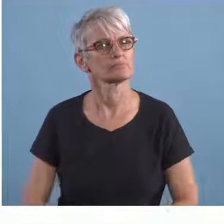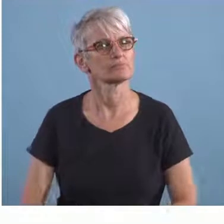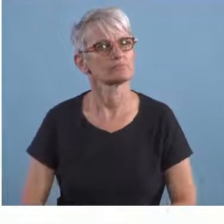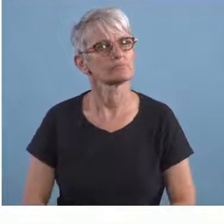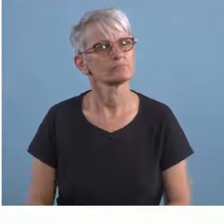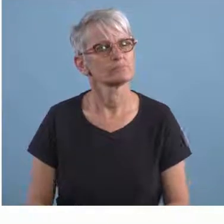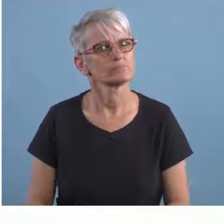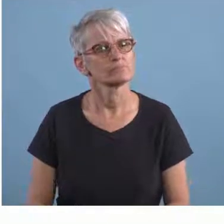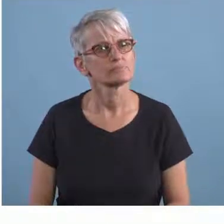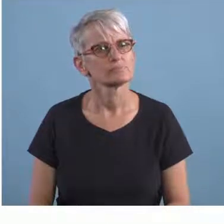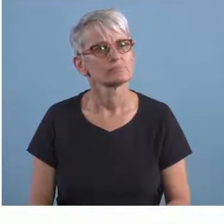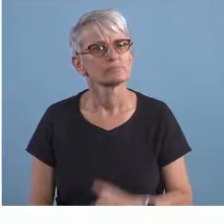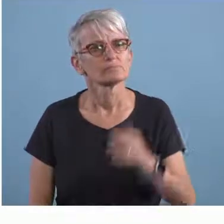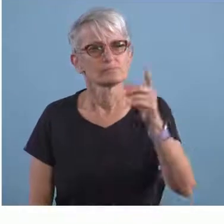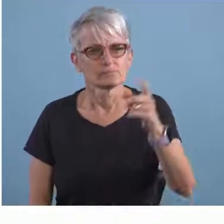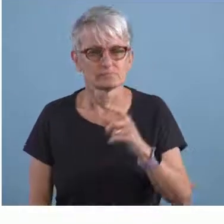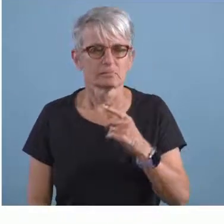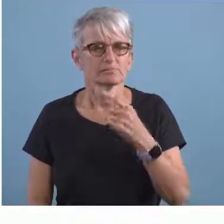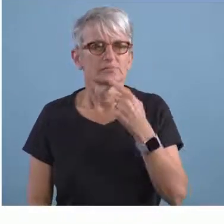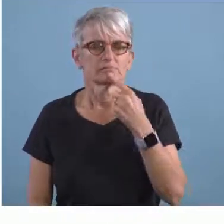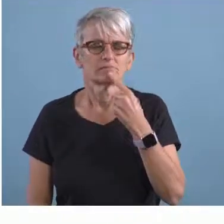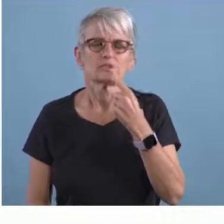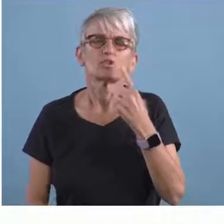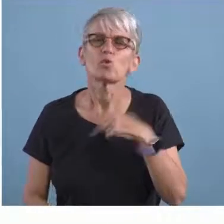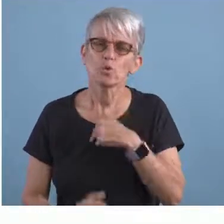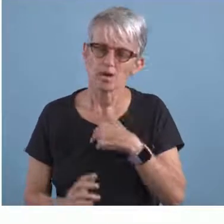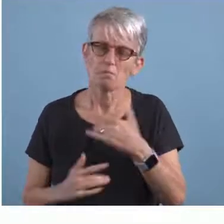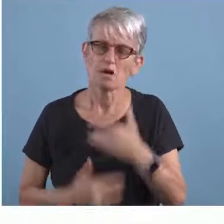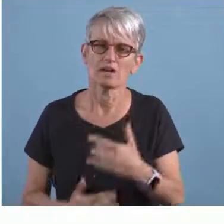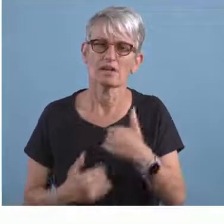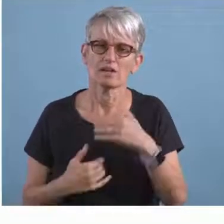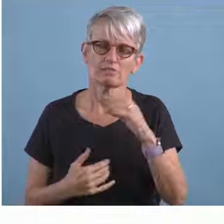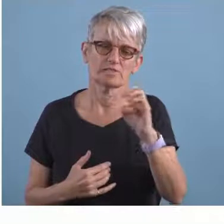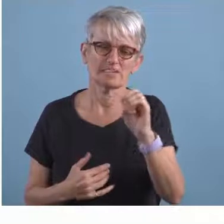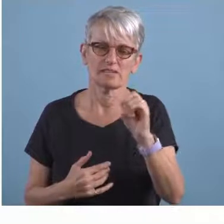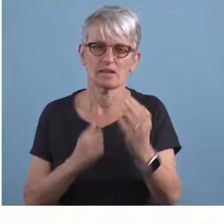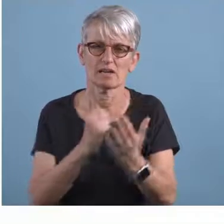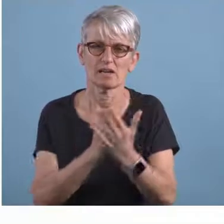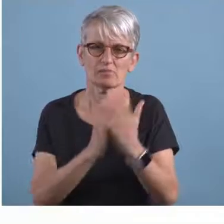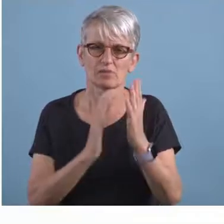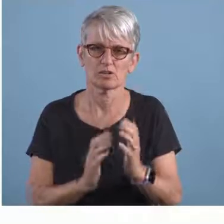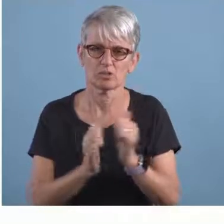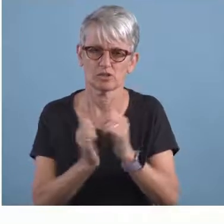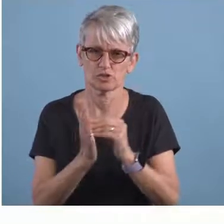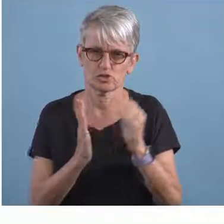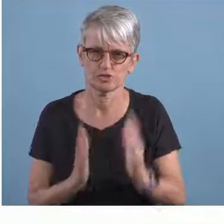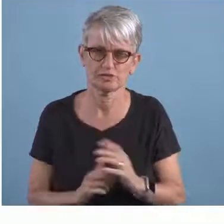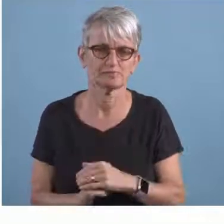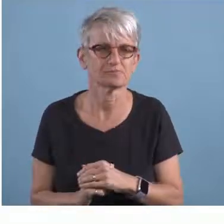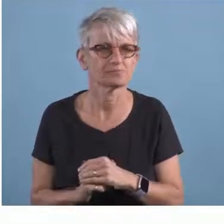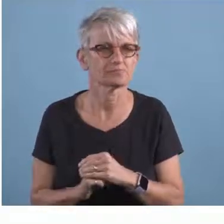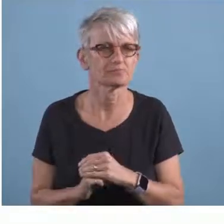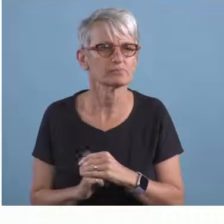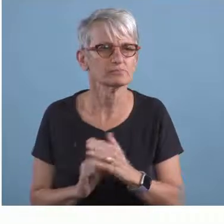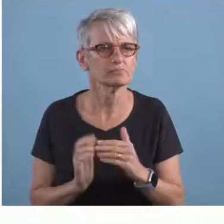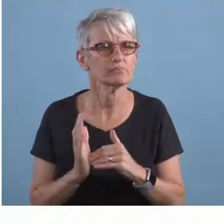Mellard Rice and Carter again said, we typically have some sort of an e-helper with the students. And oftentimes